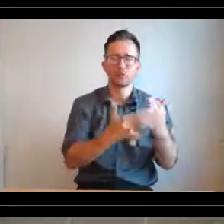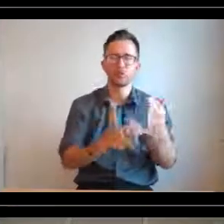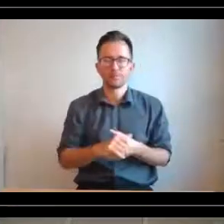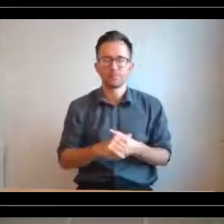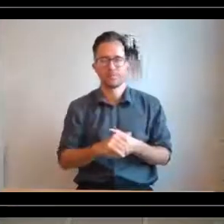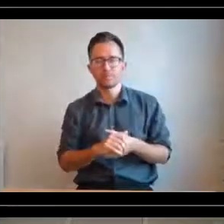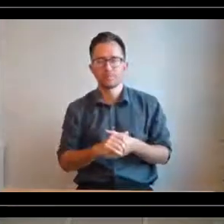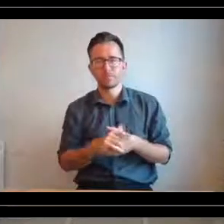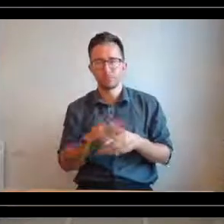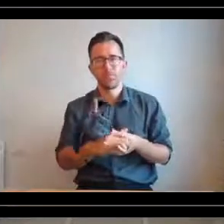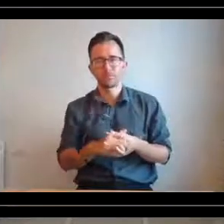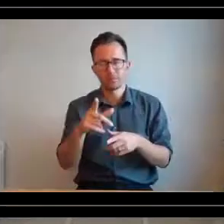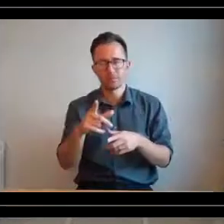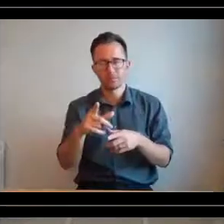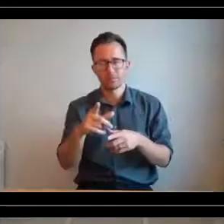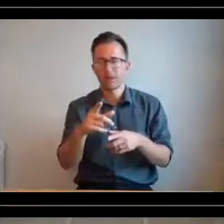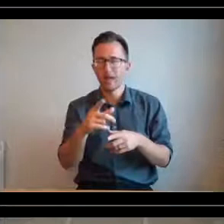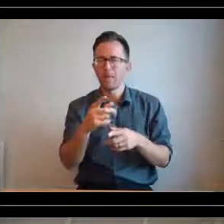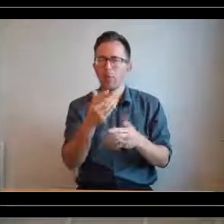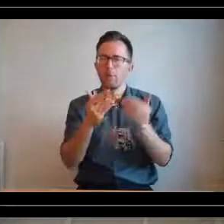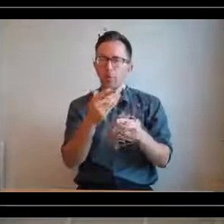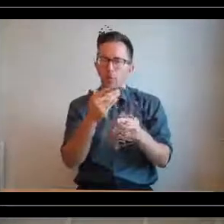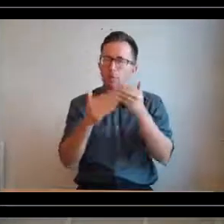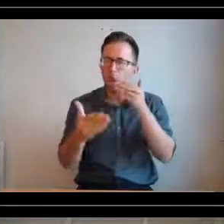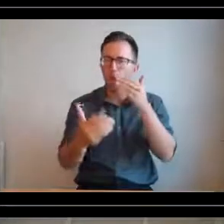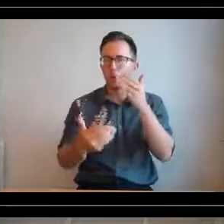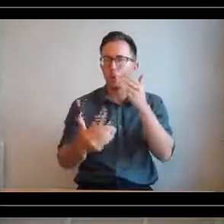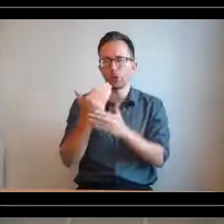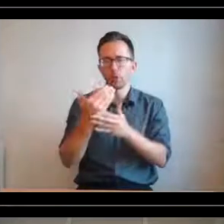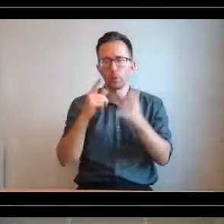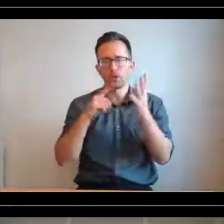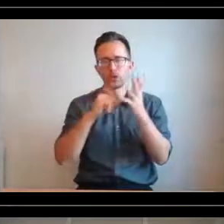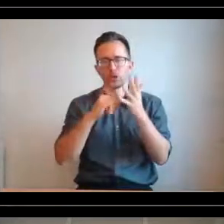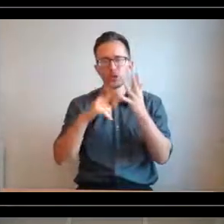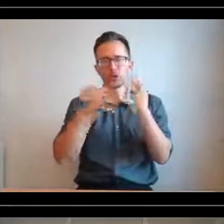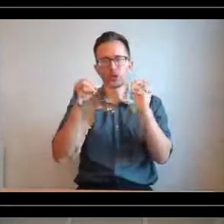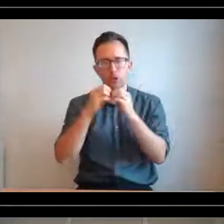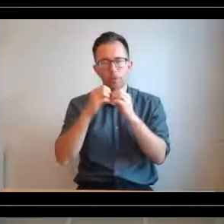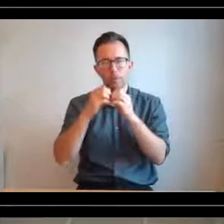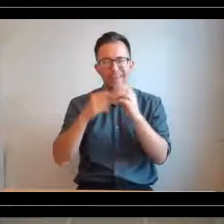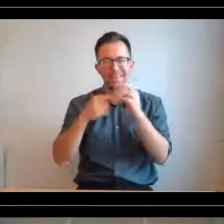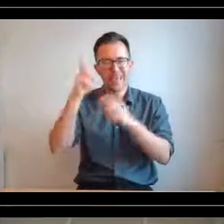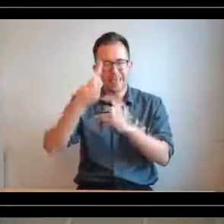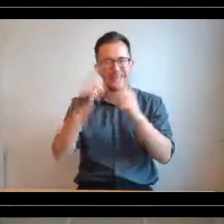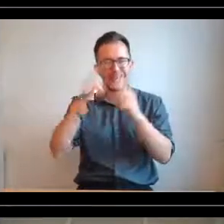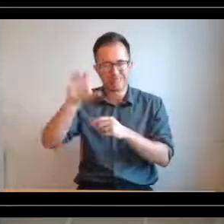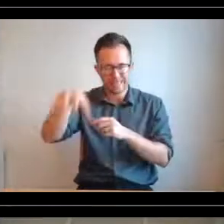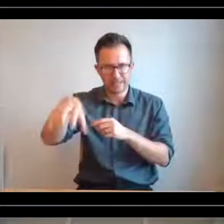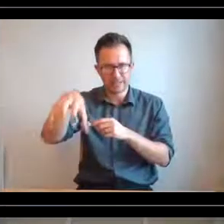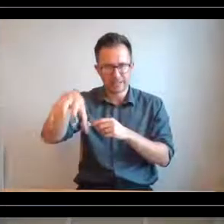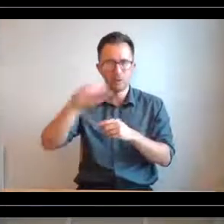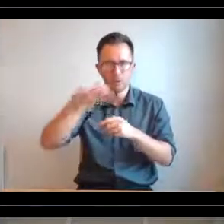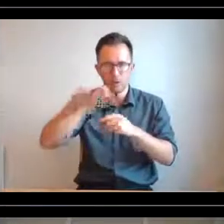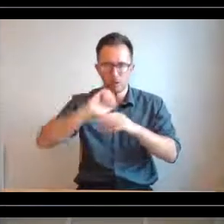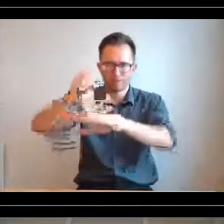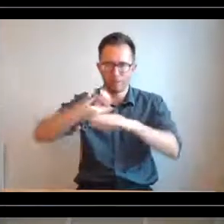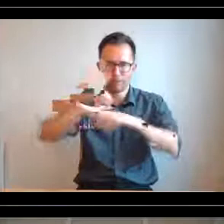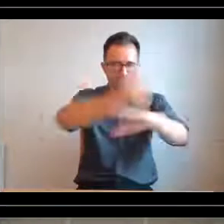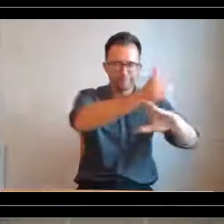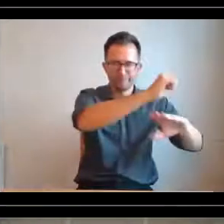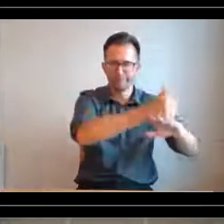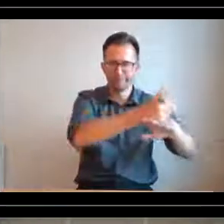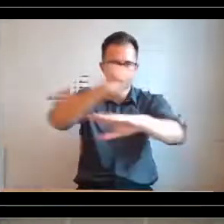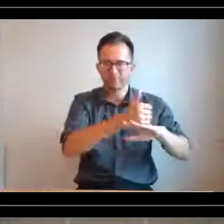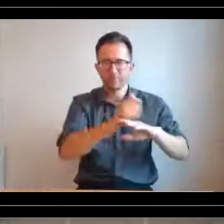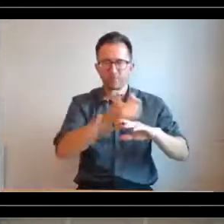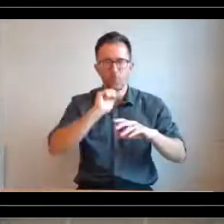Steve said, the 3 by 2s. There's one actually just to the north of that as well, but there will be some of those around the